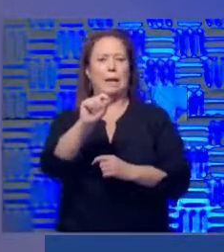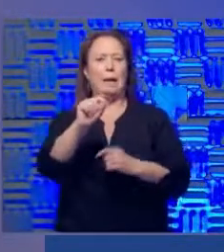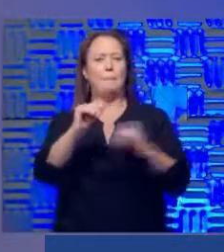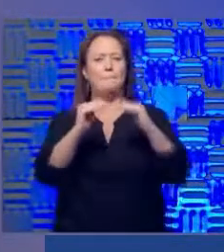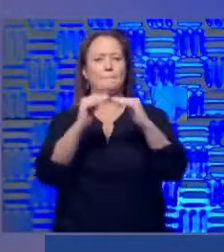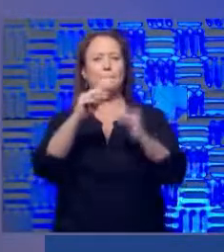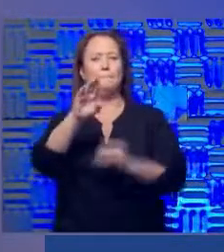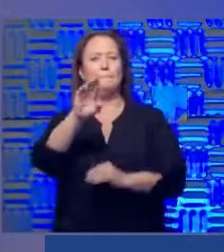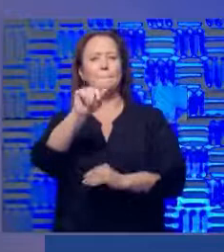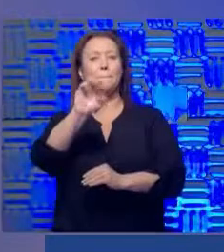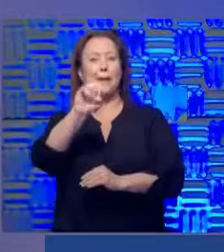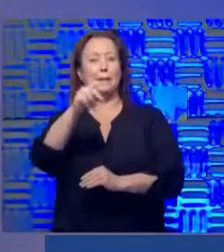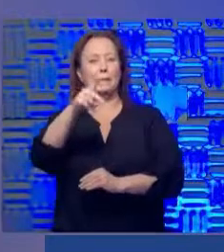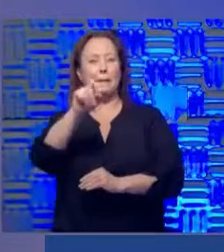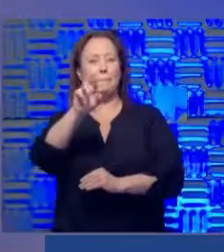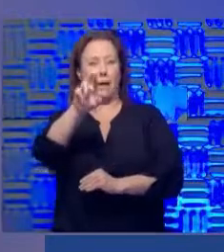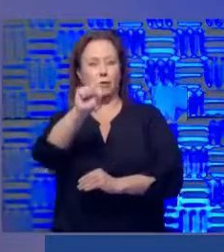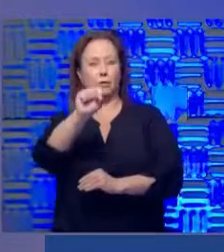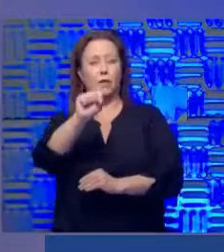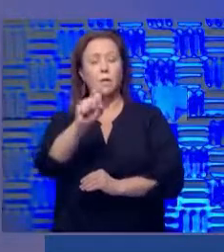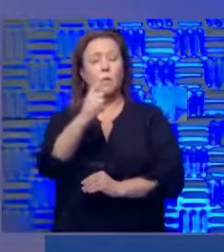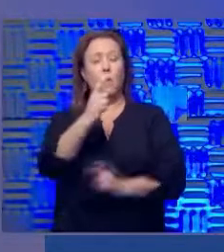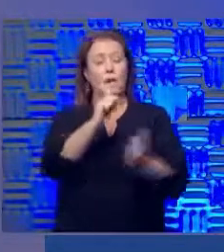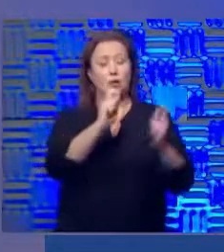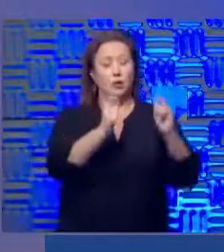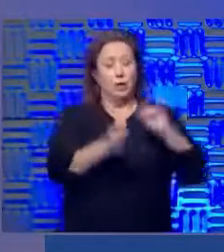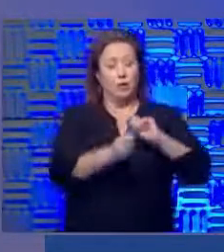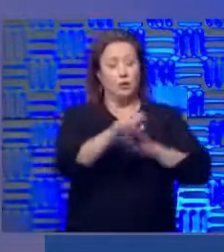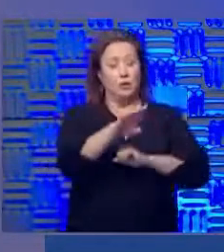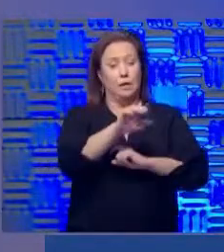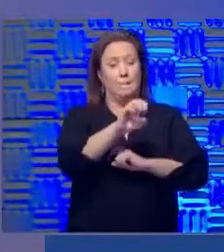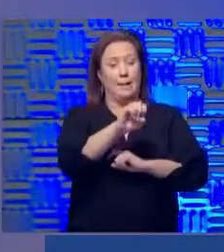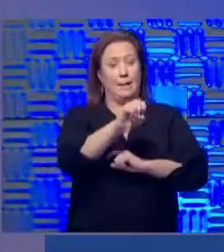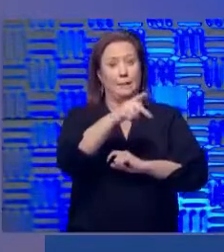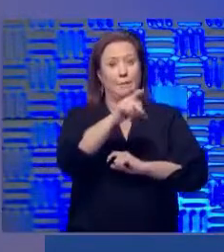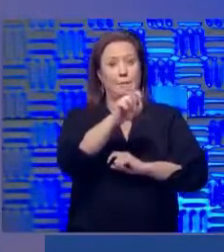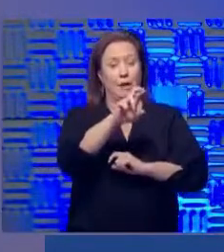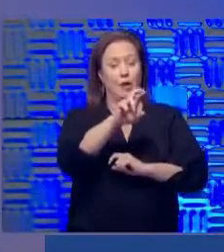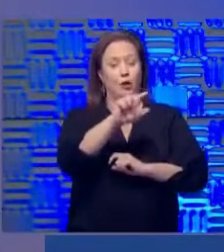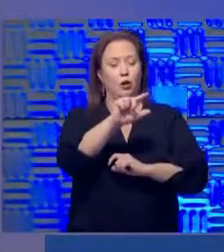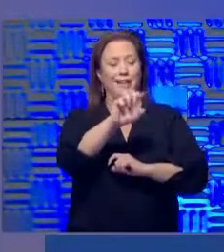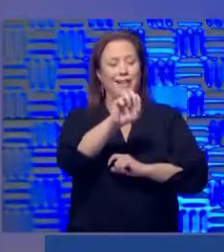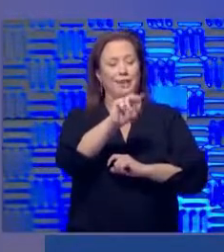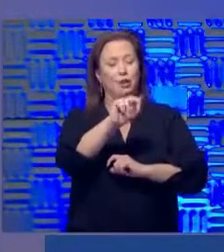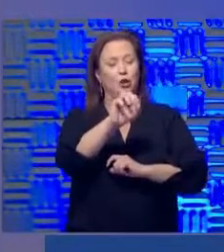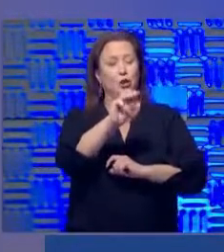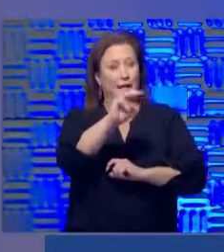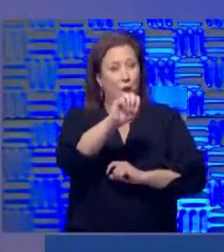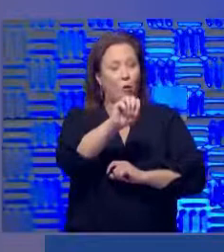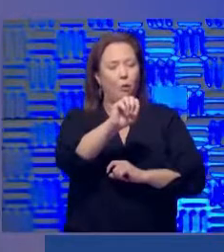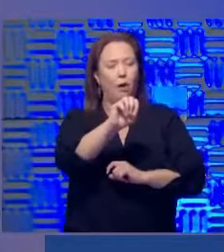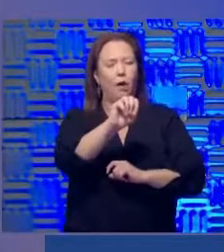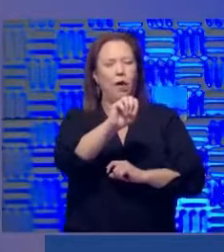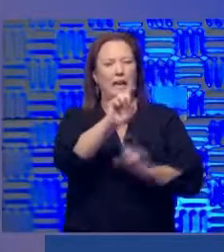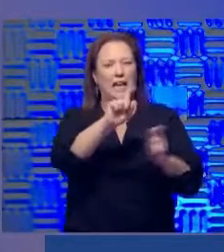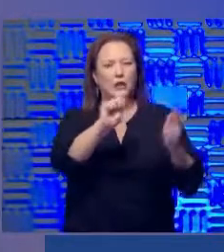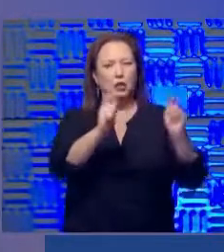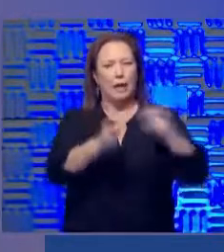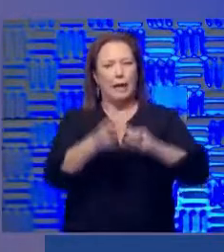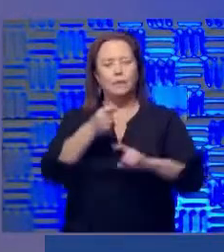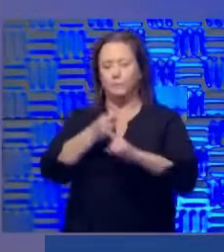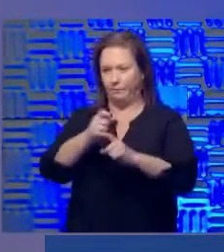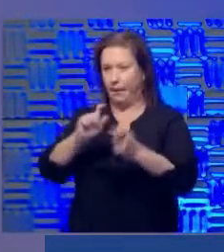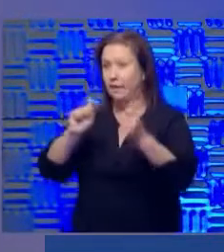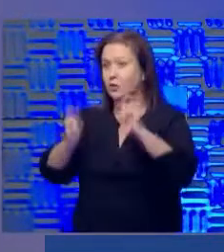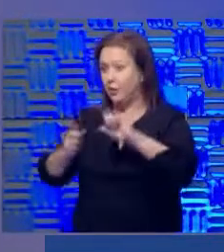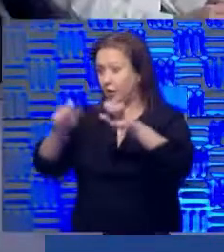that. We understand that even one mutation in a base pair of the genome can cause a significant change. So some of those changes could